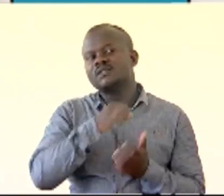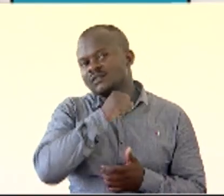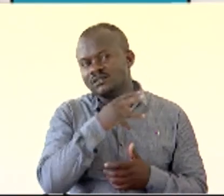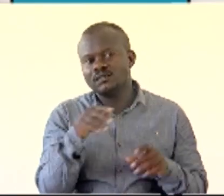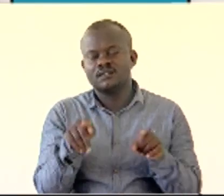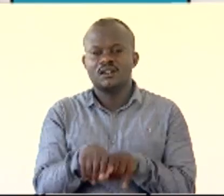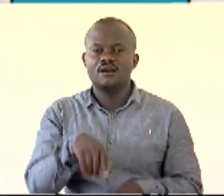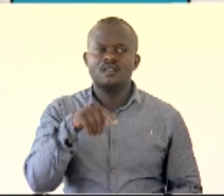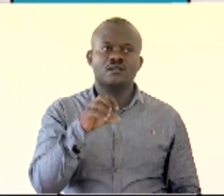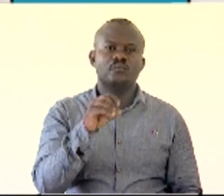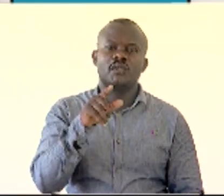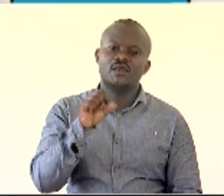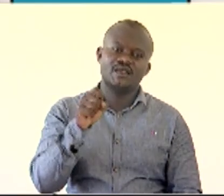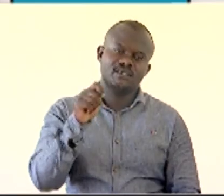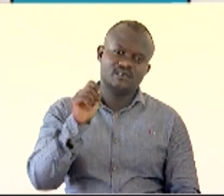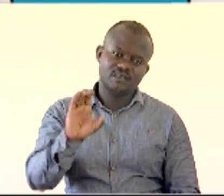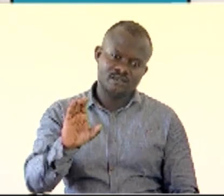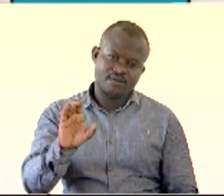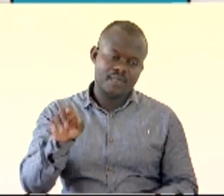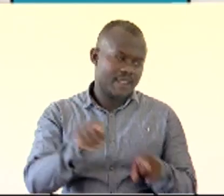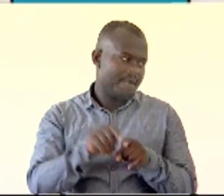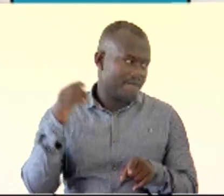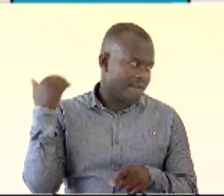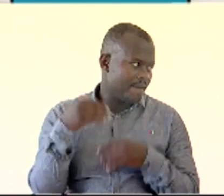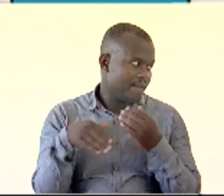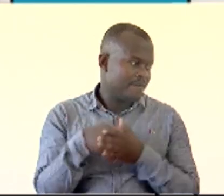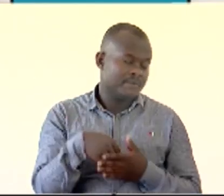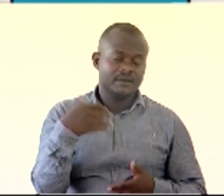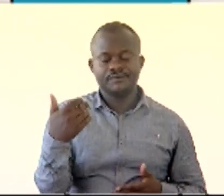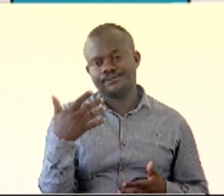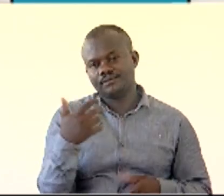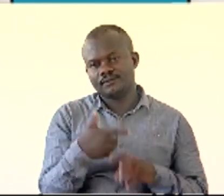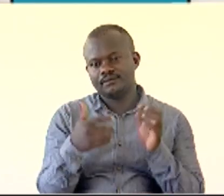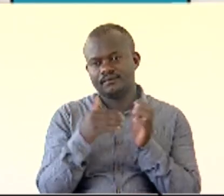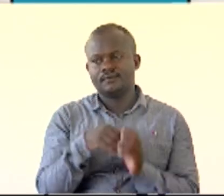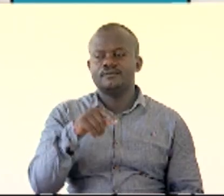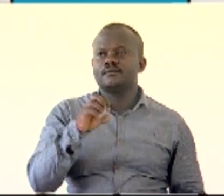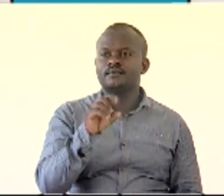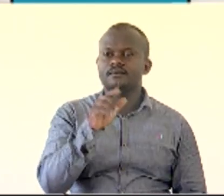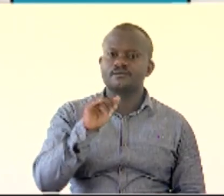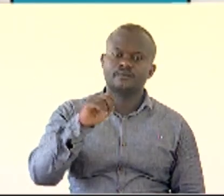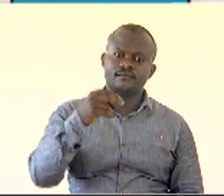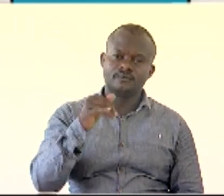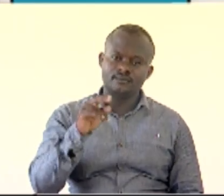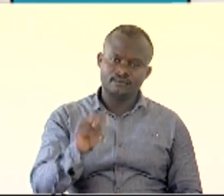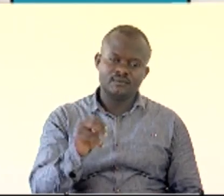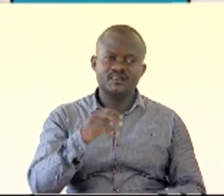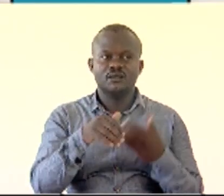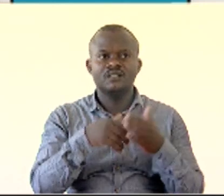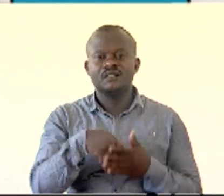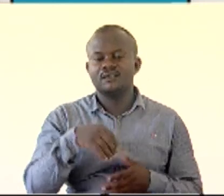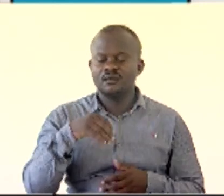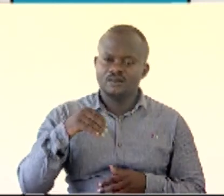like plastic bottles, I have said, paper bags and polythene bags. When they are poorly